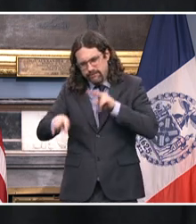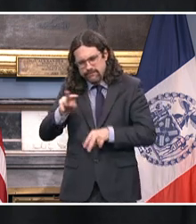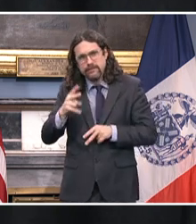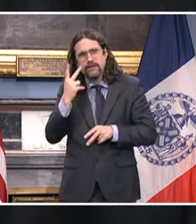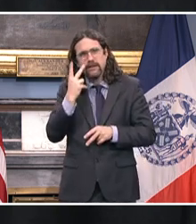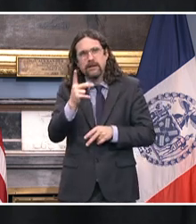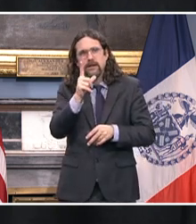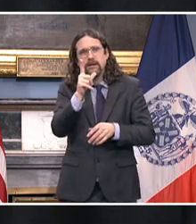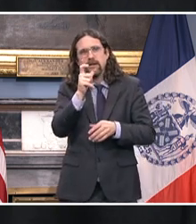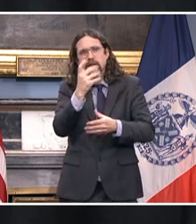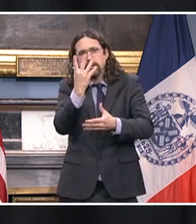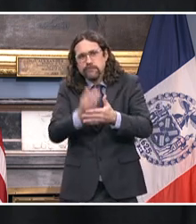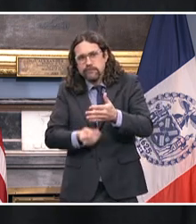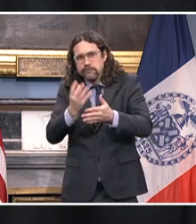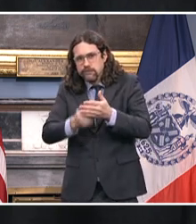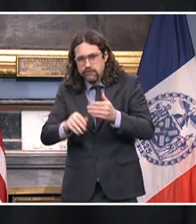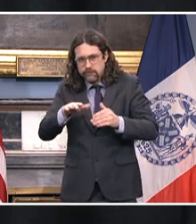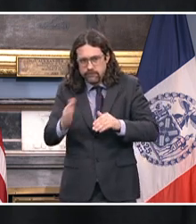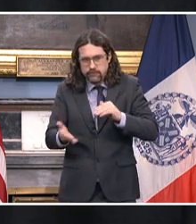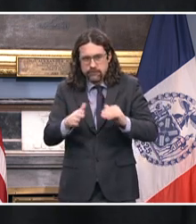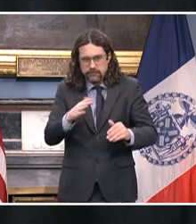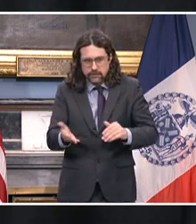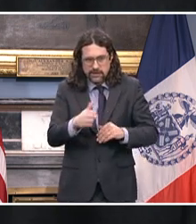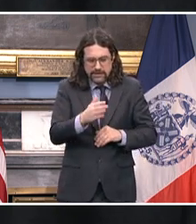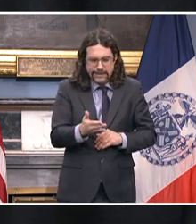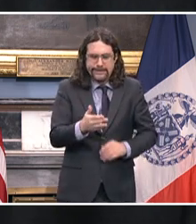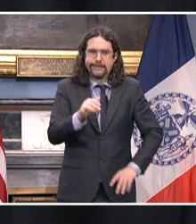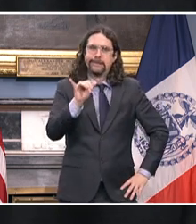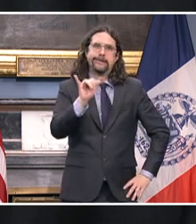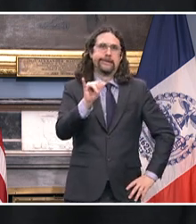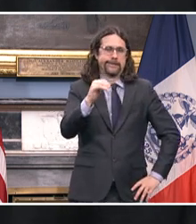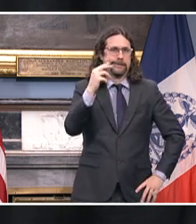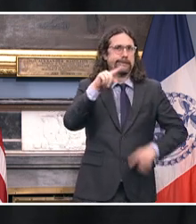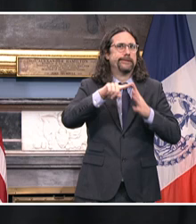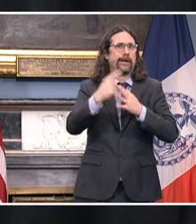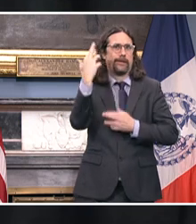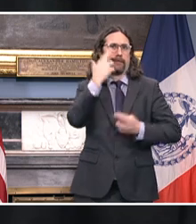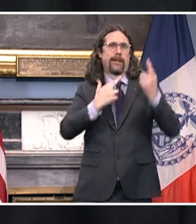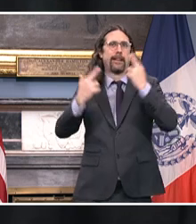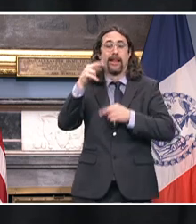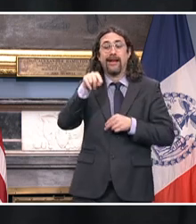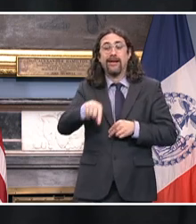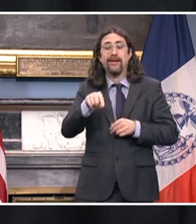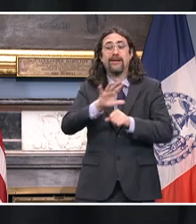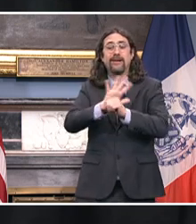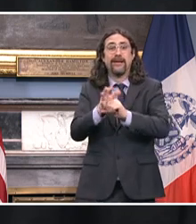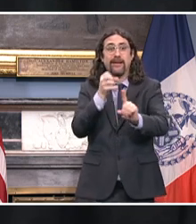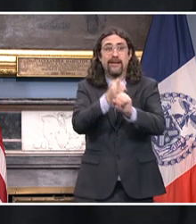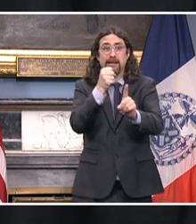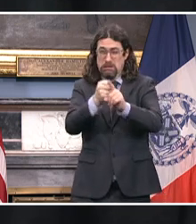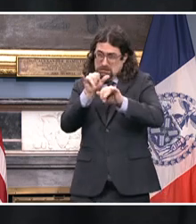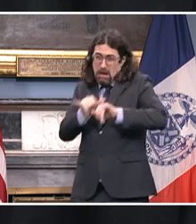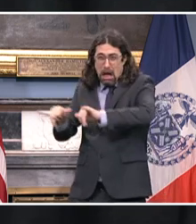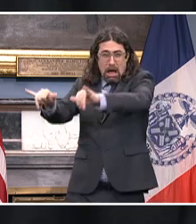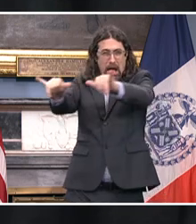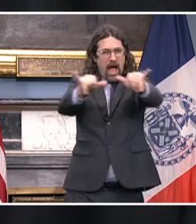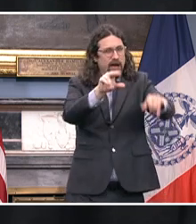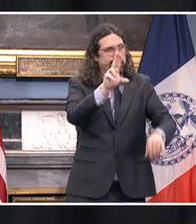And unfortunately, this disease has found every problem in our society,